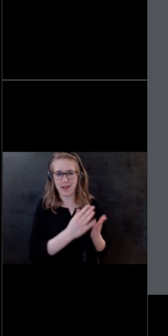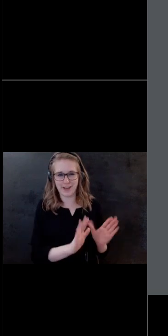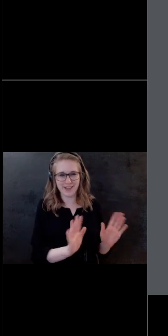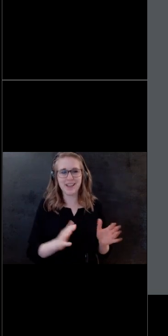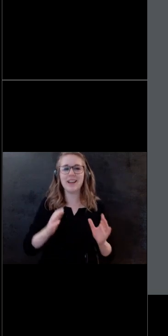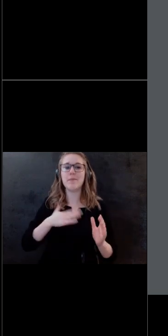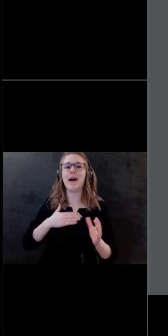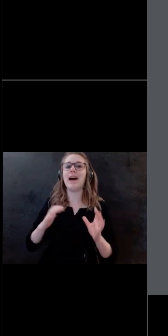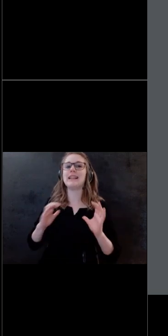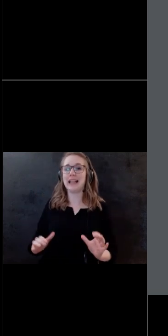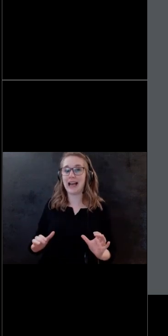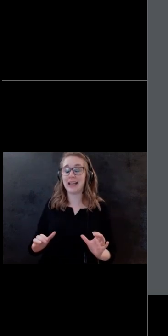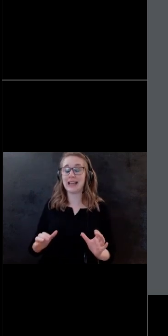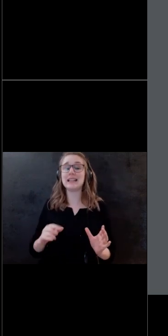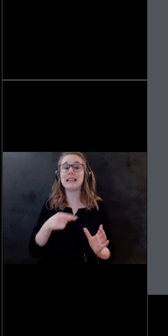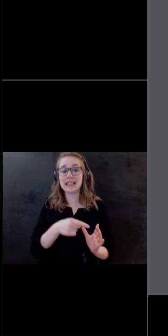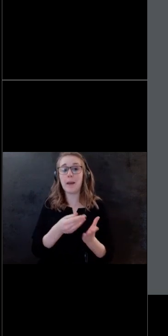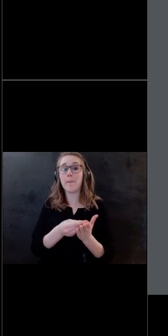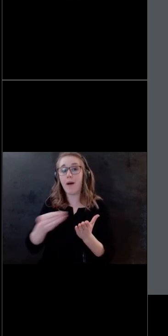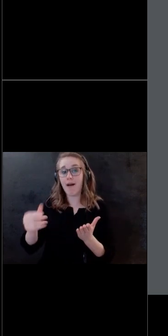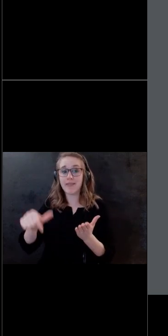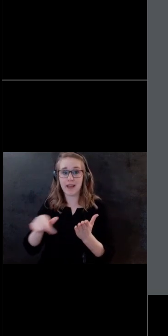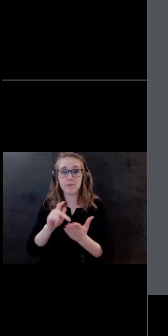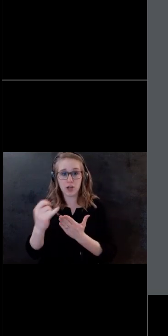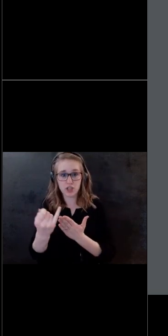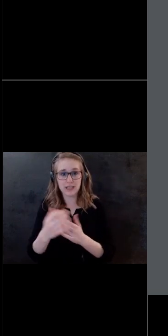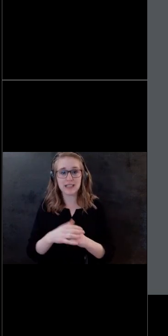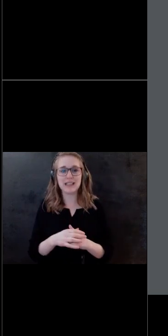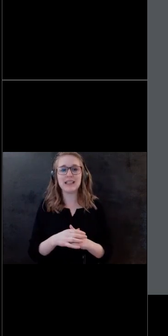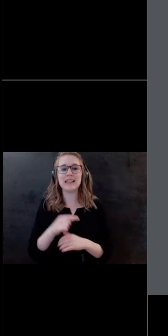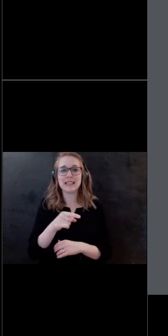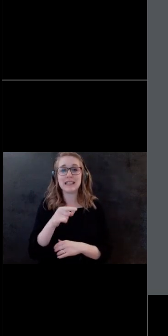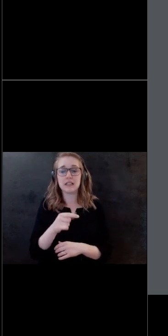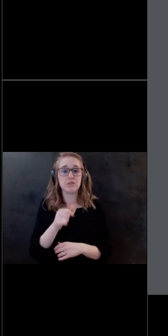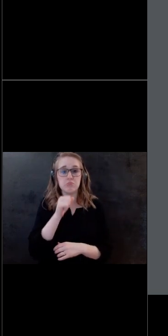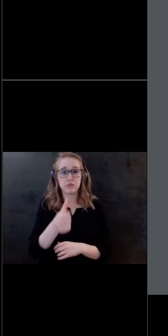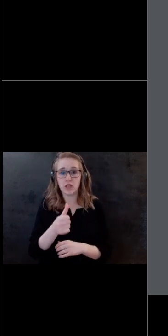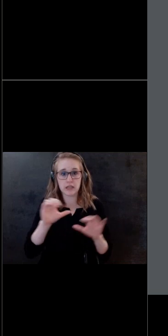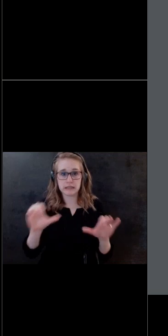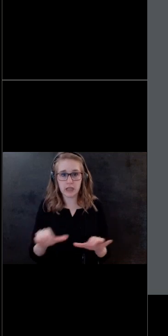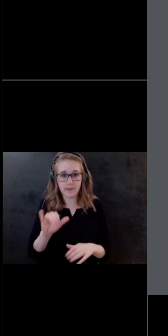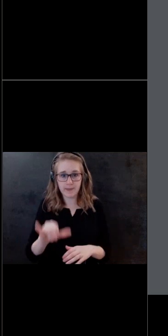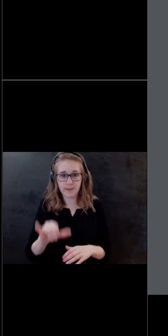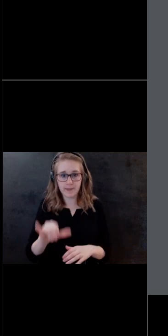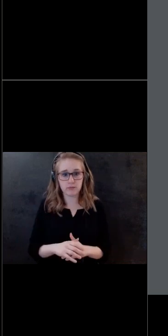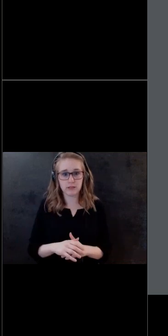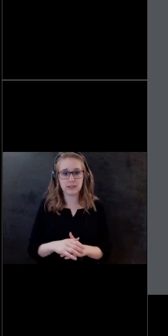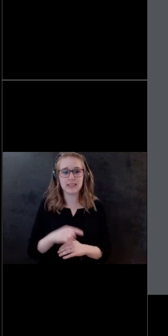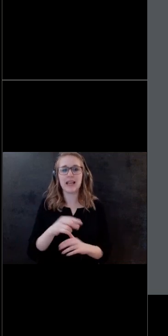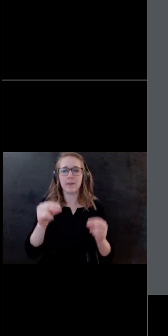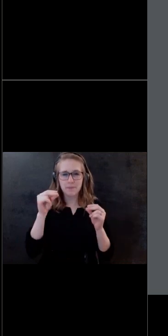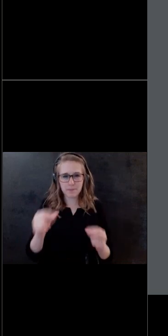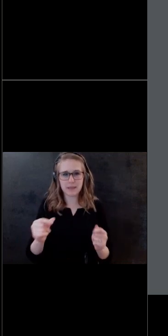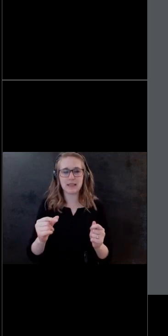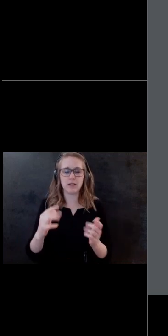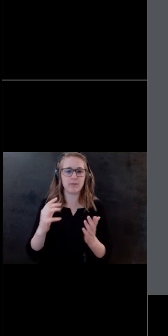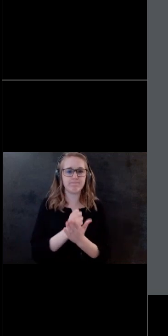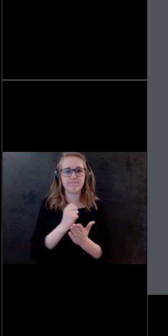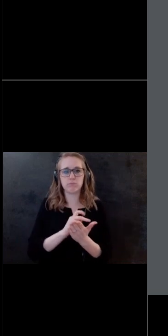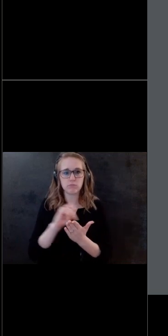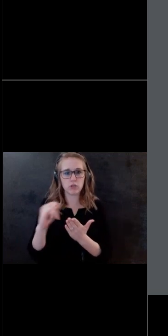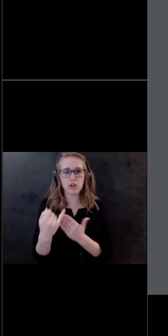My client, the buyer of that project, has not done that. They immediately got a project